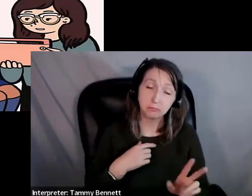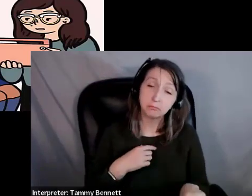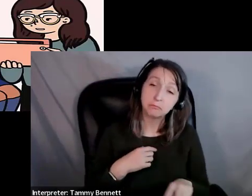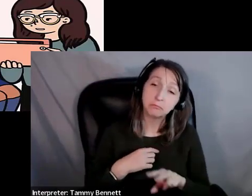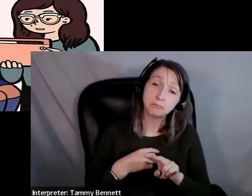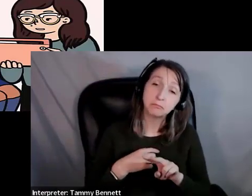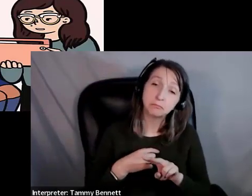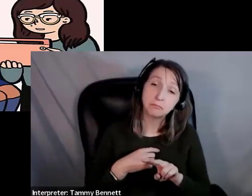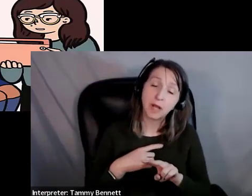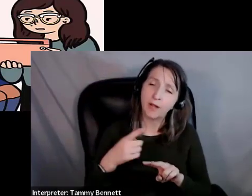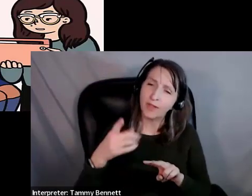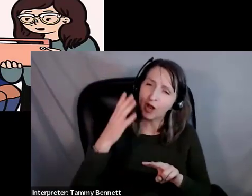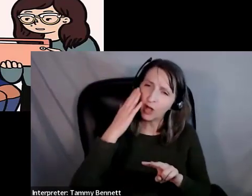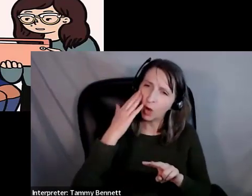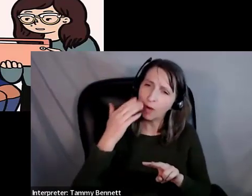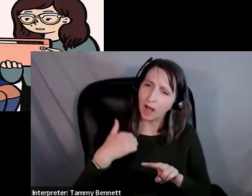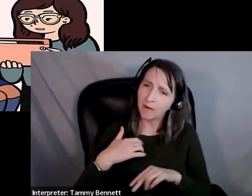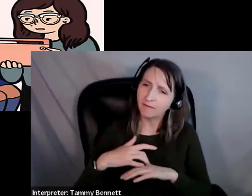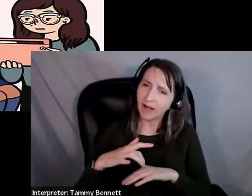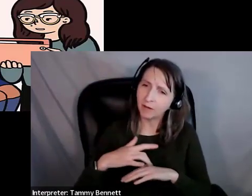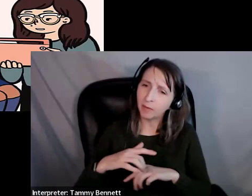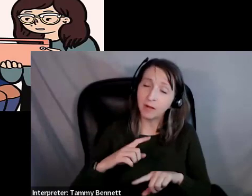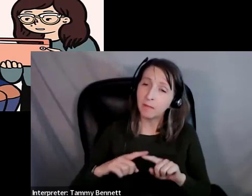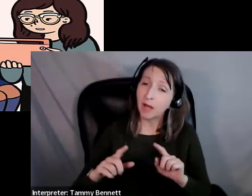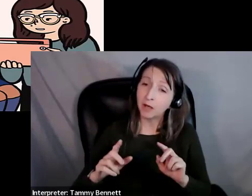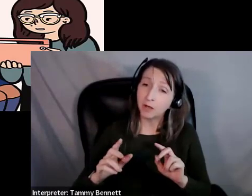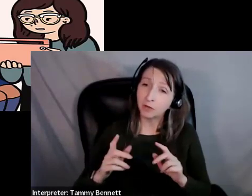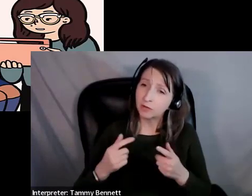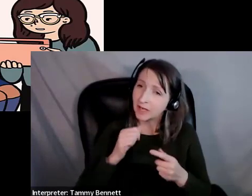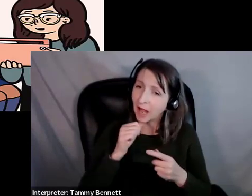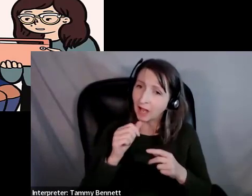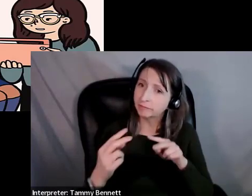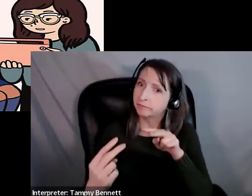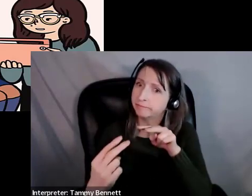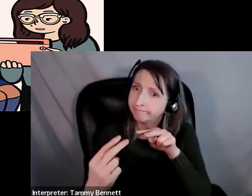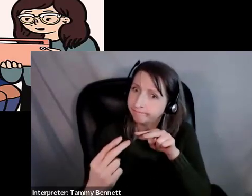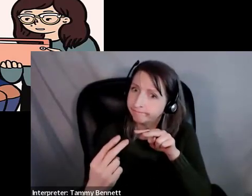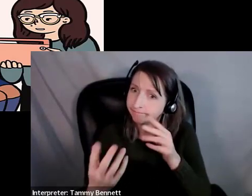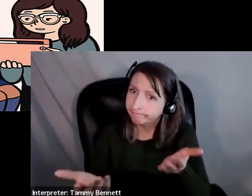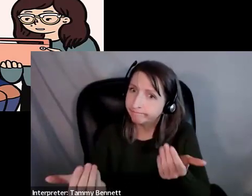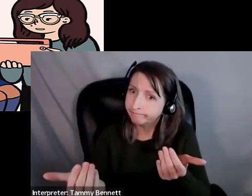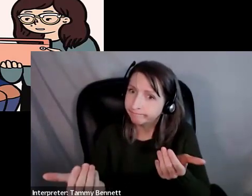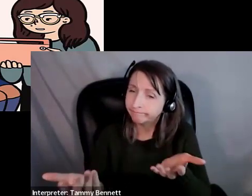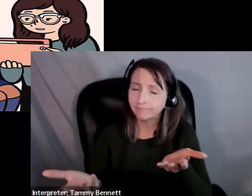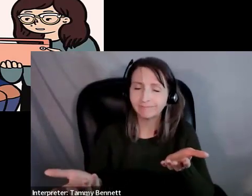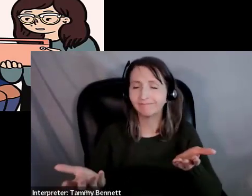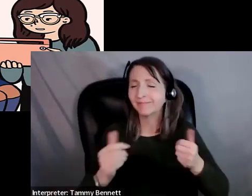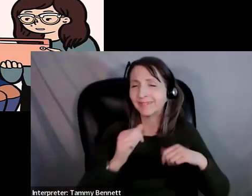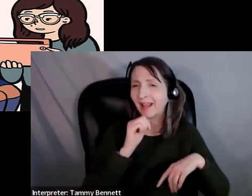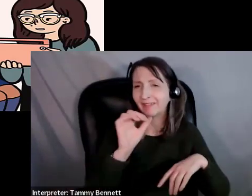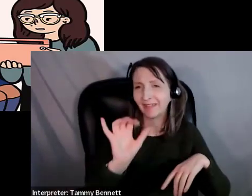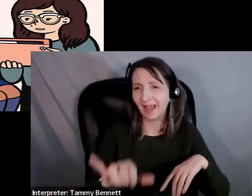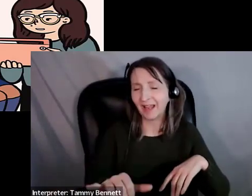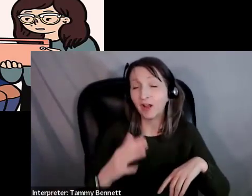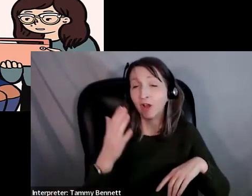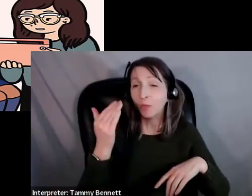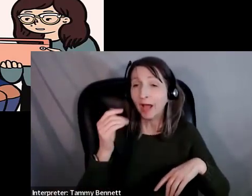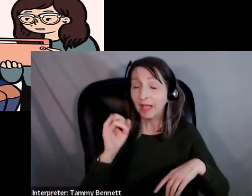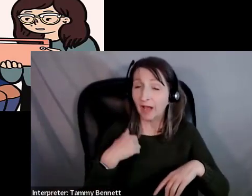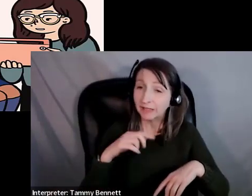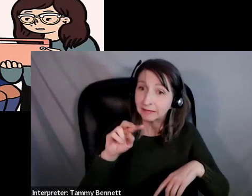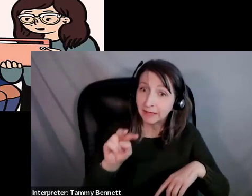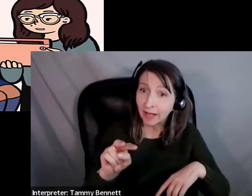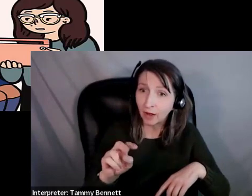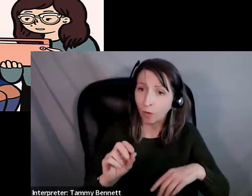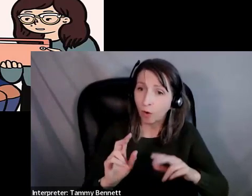make sure that they know that I'm still there, but I'm not putting pressure on them, that I'm not staring at them, that there's not these high expectations where anxiety is building and they